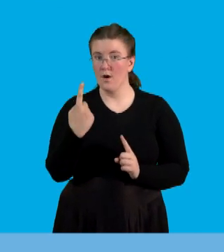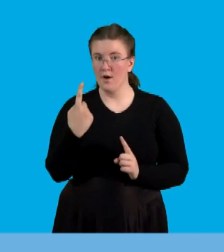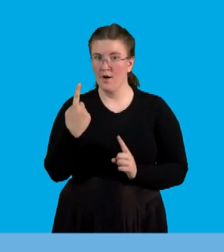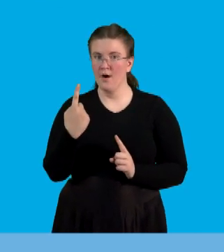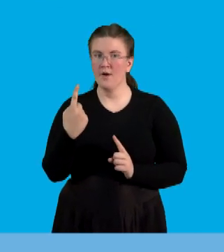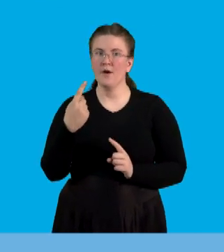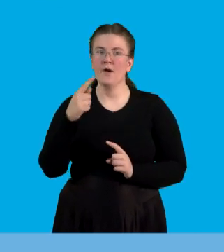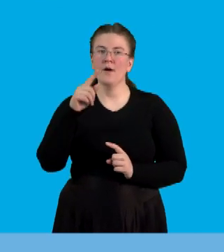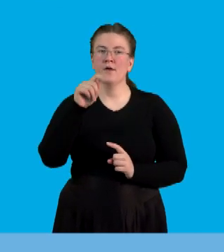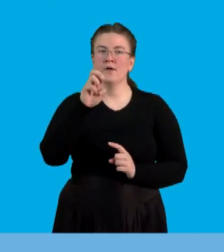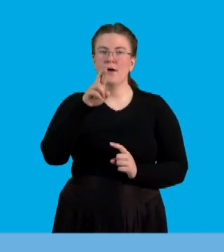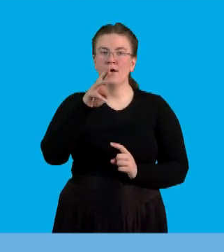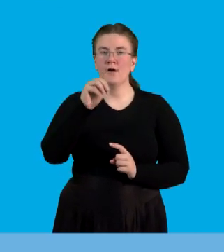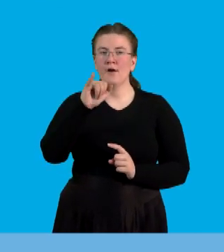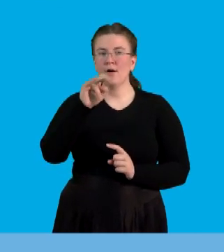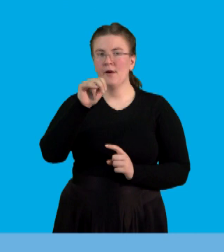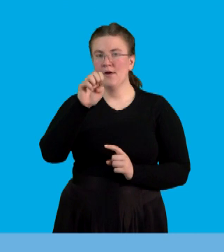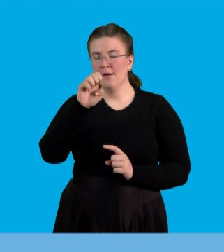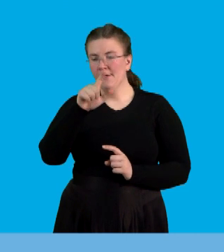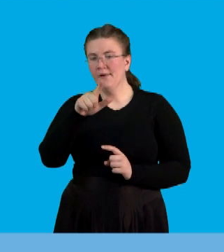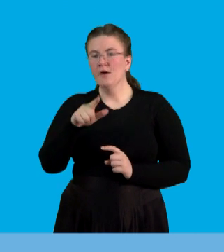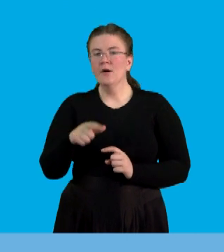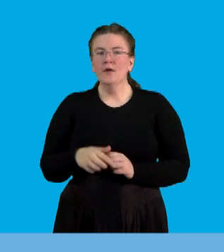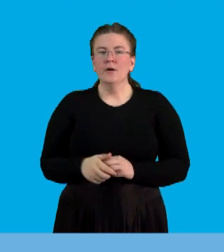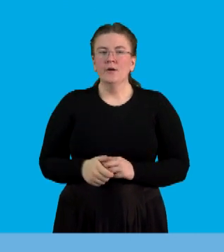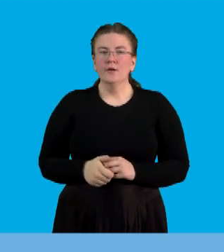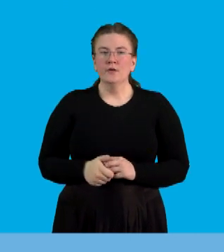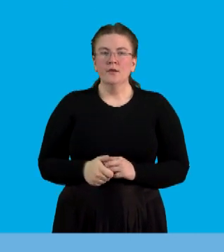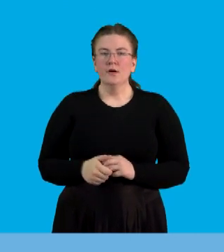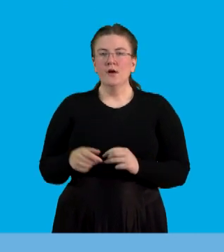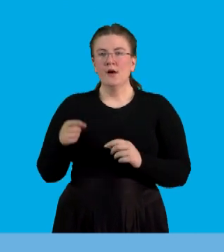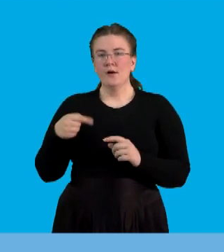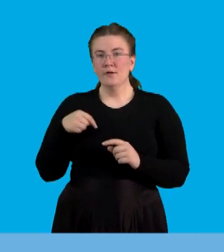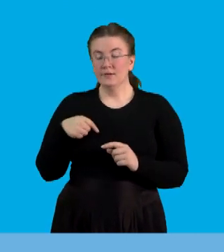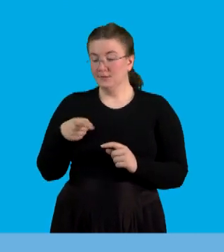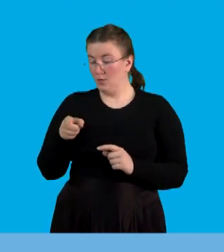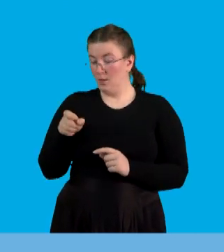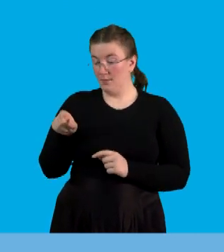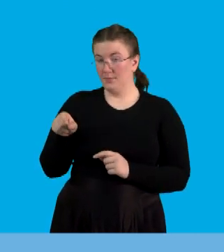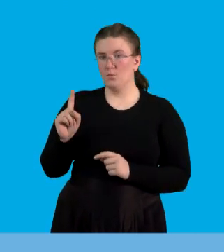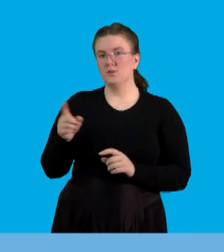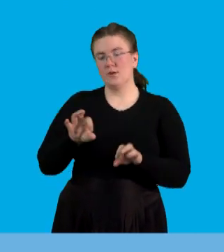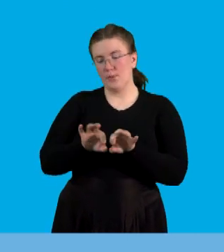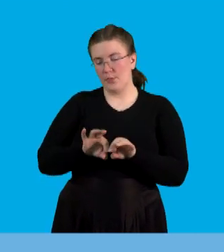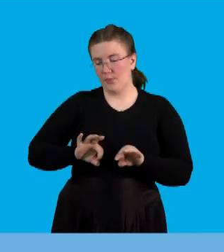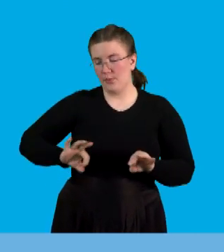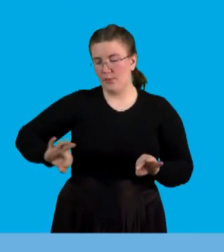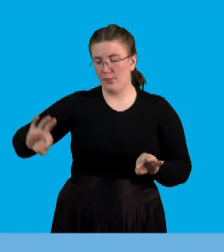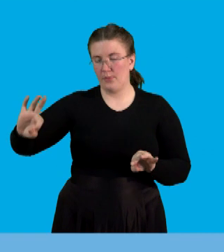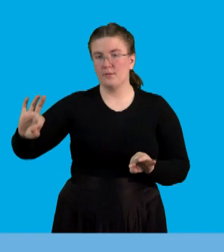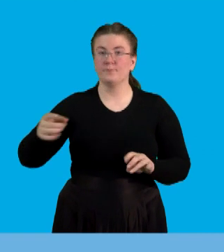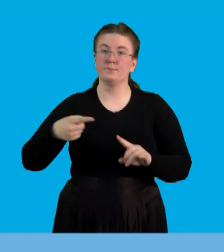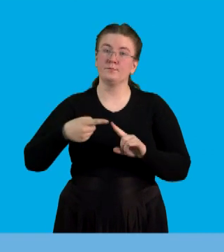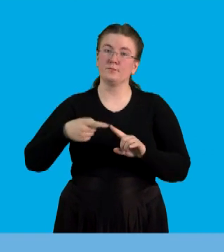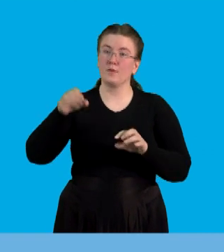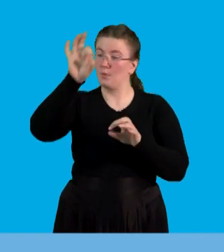a cell along conducting materials. Now, those conducting materials, we refer to them as your wire. So it